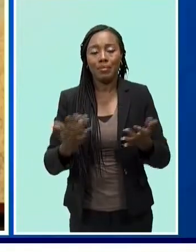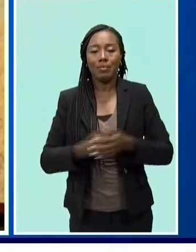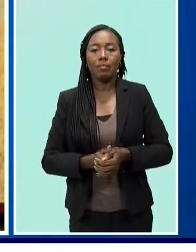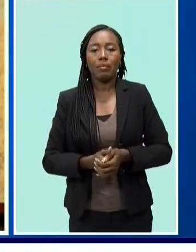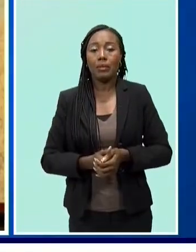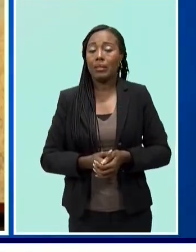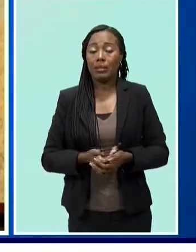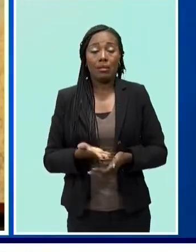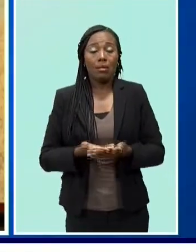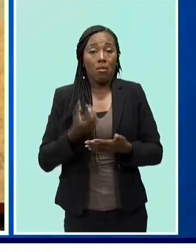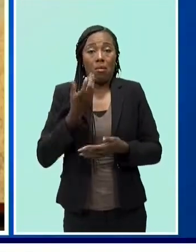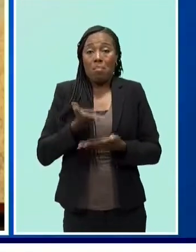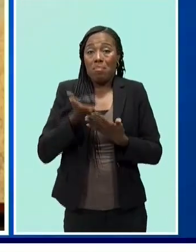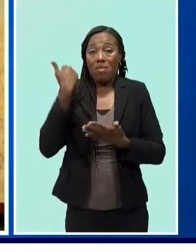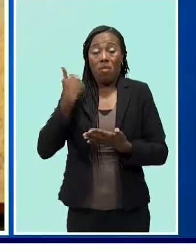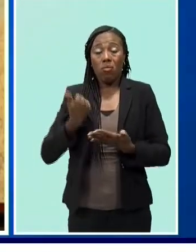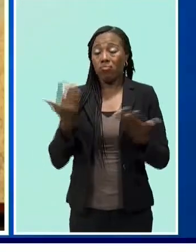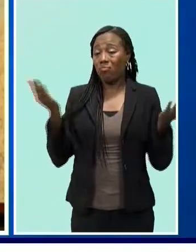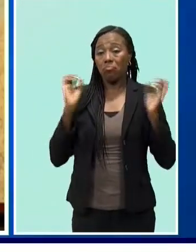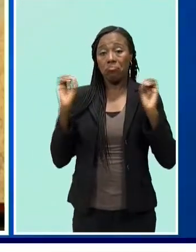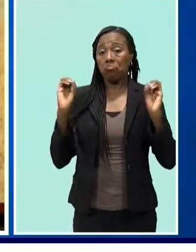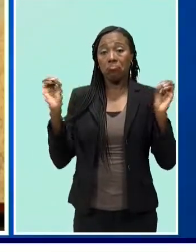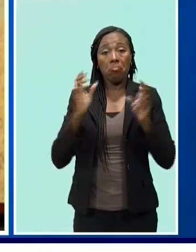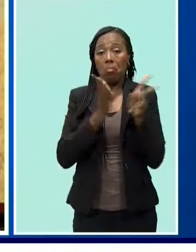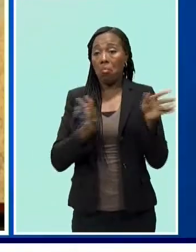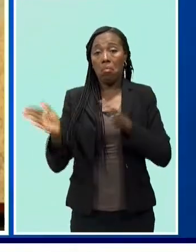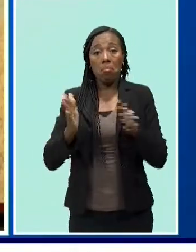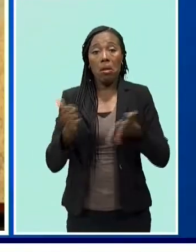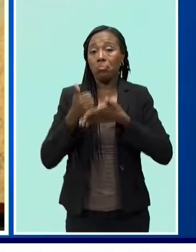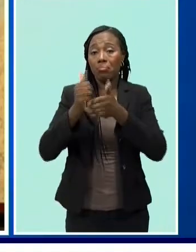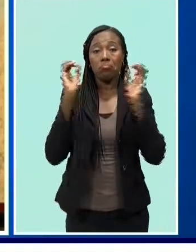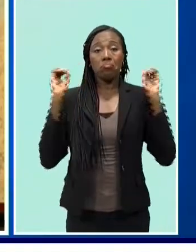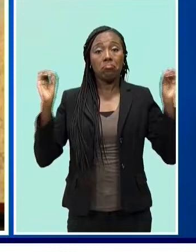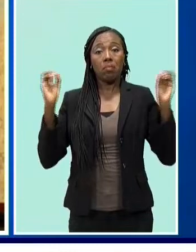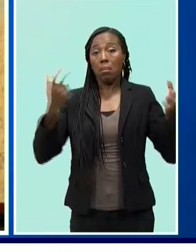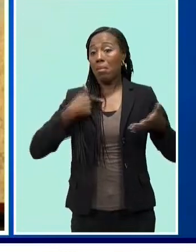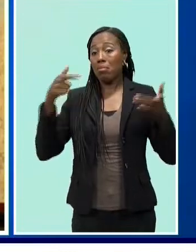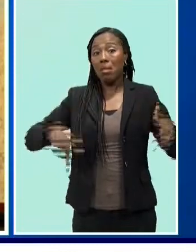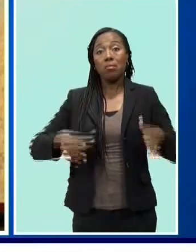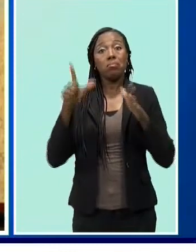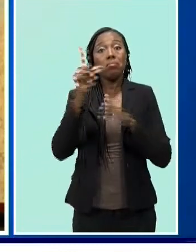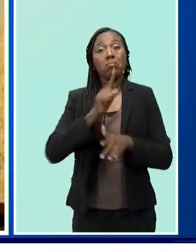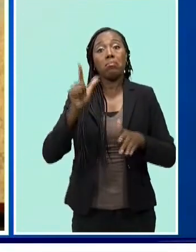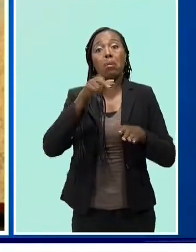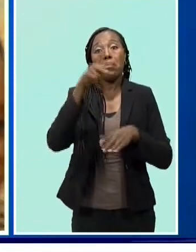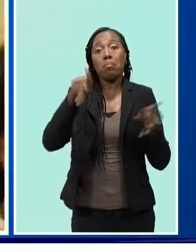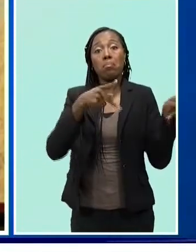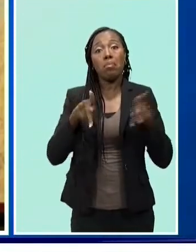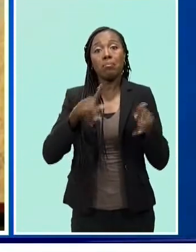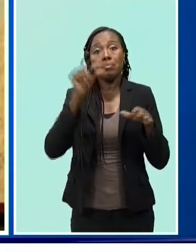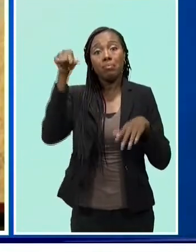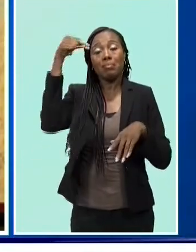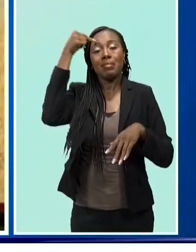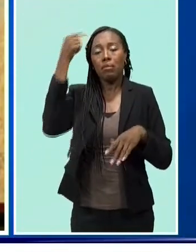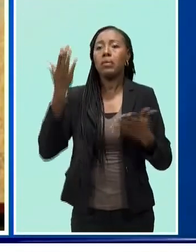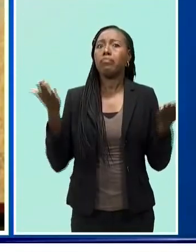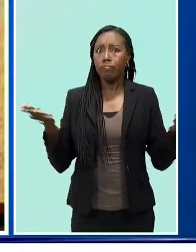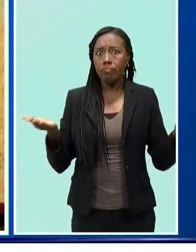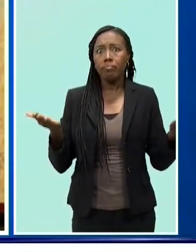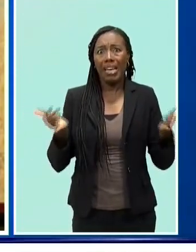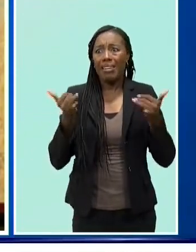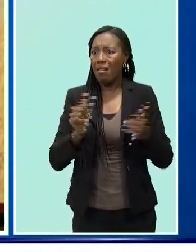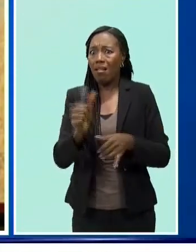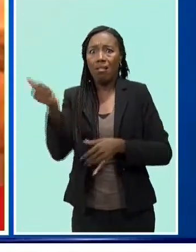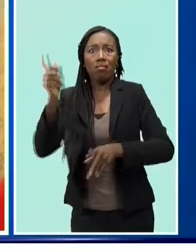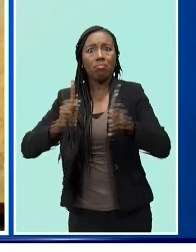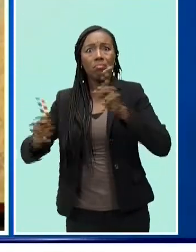plan really. We came up with a plan to tackle the sargassum. This Labour Party government. Then I saw the same plan being echoed now by